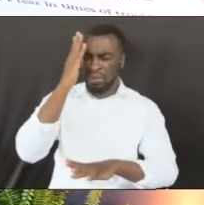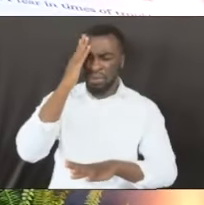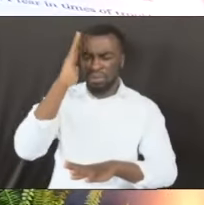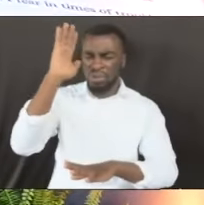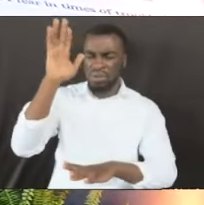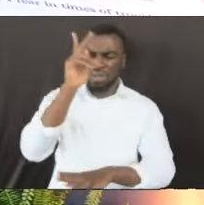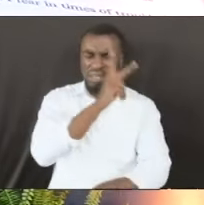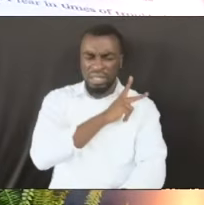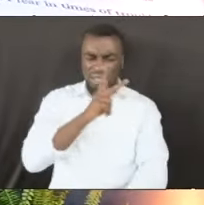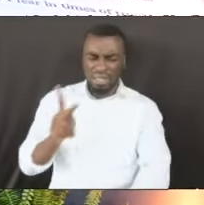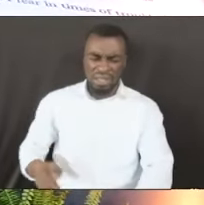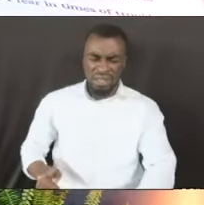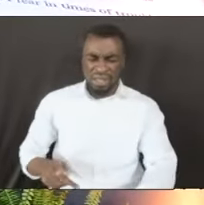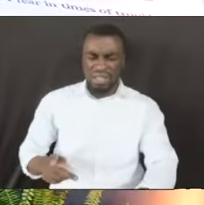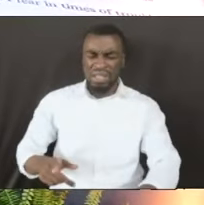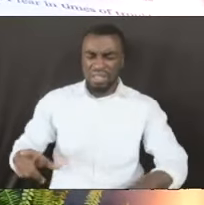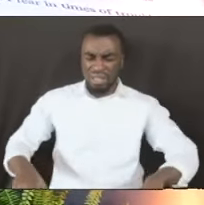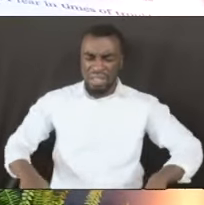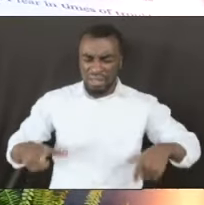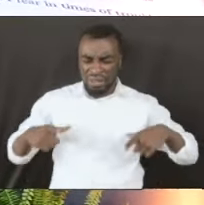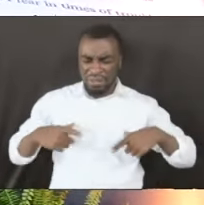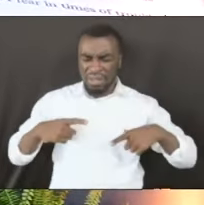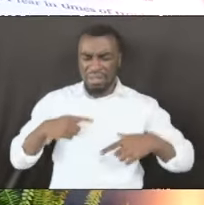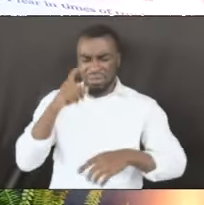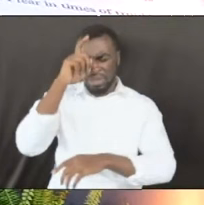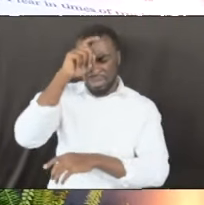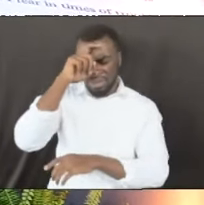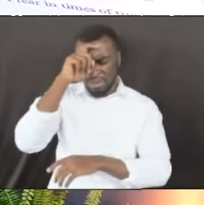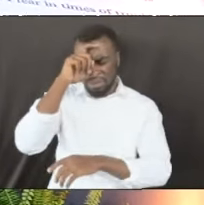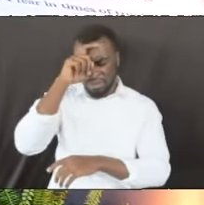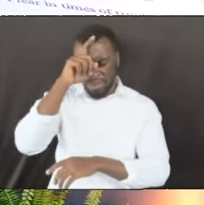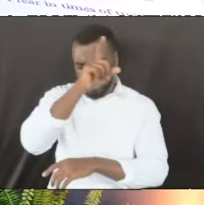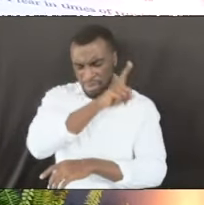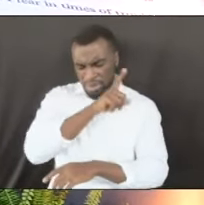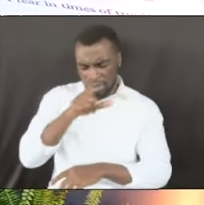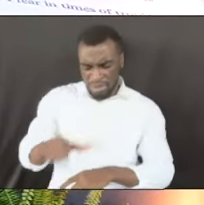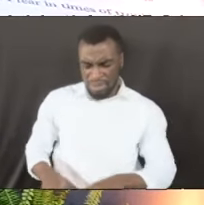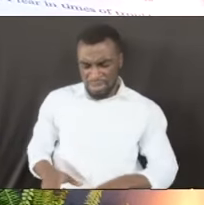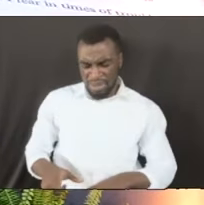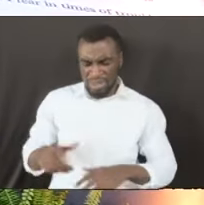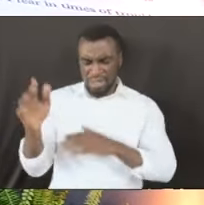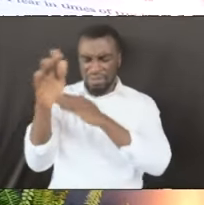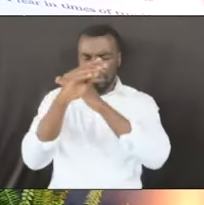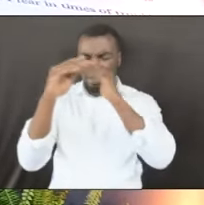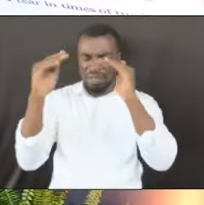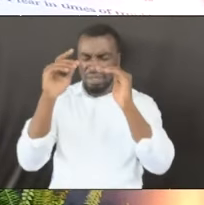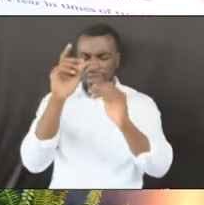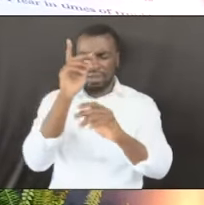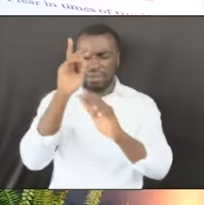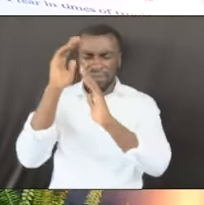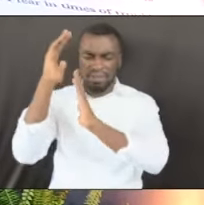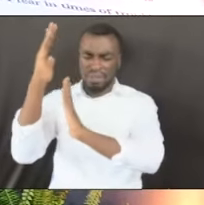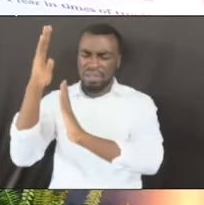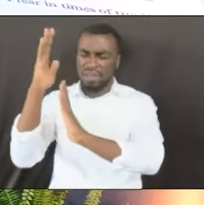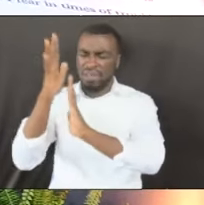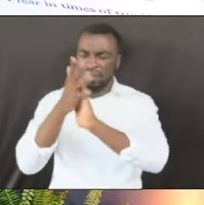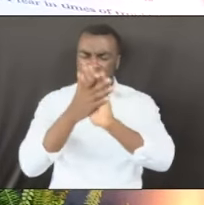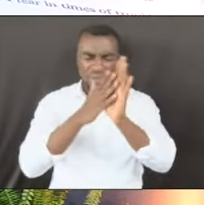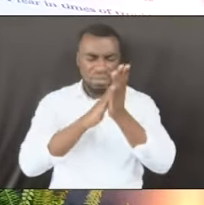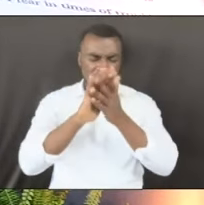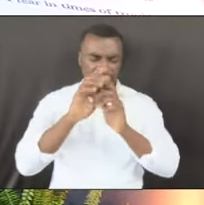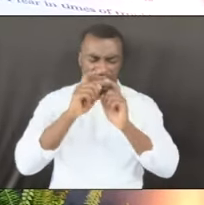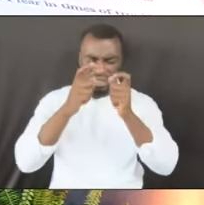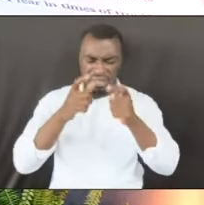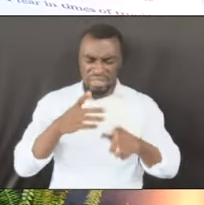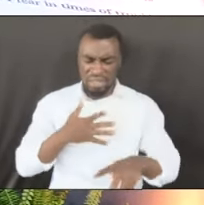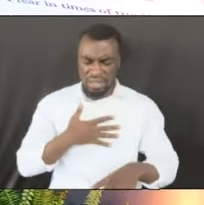Kings, source of life, joy, and wisdom. Heavenly Father, forgive us our sins,